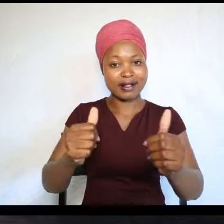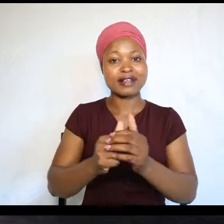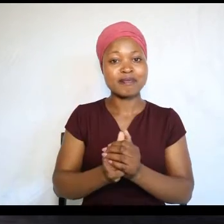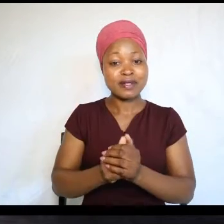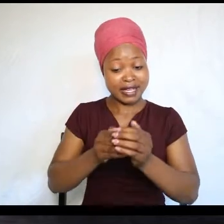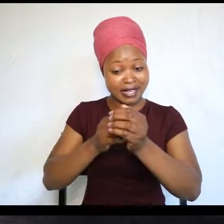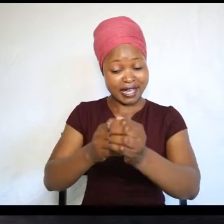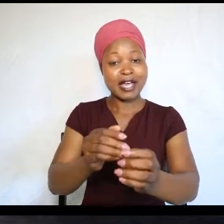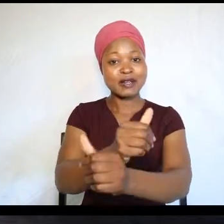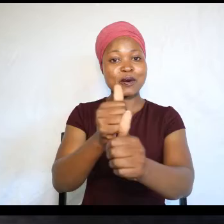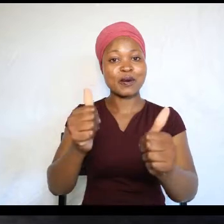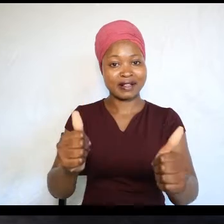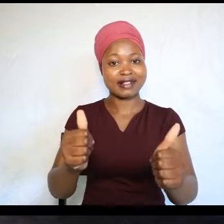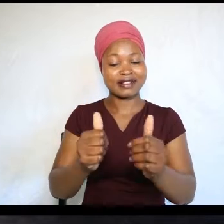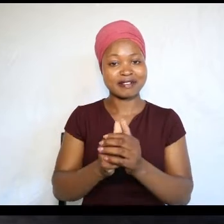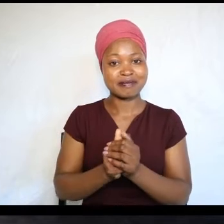guide them,